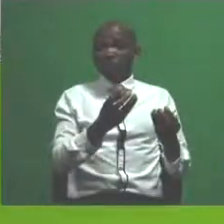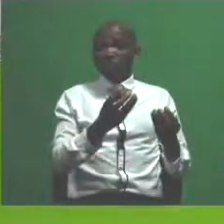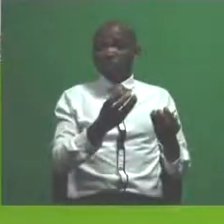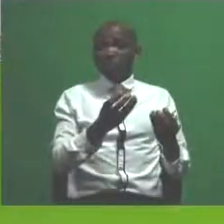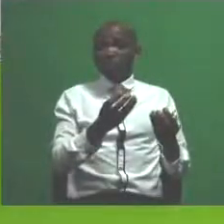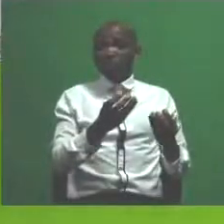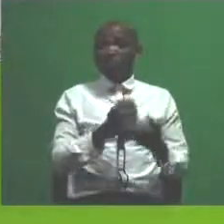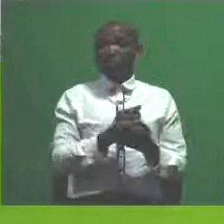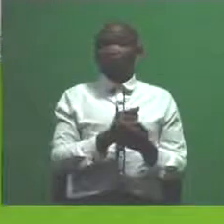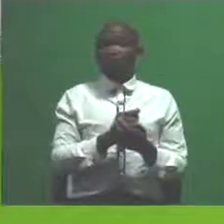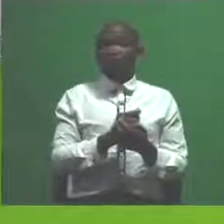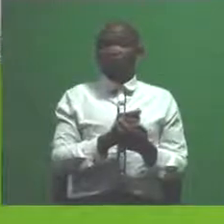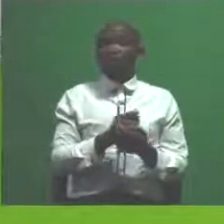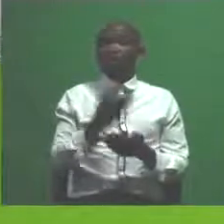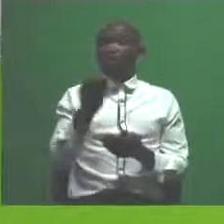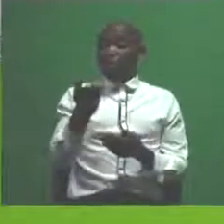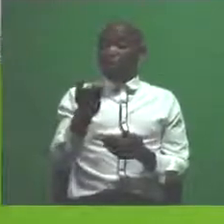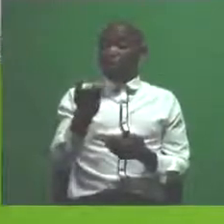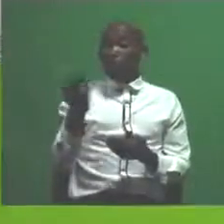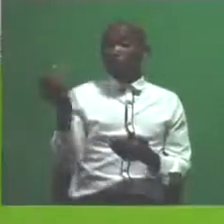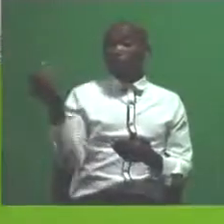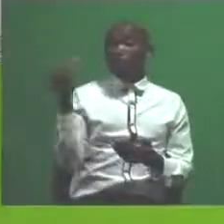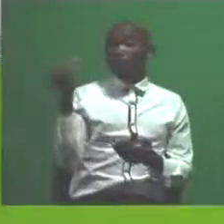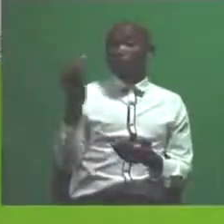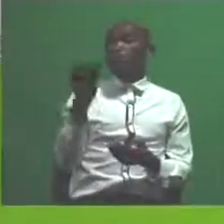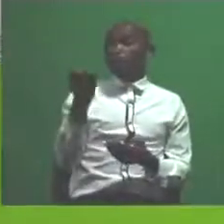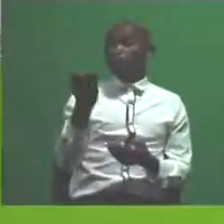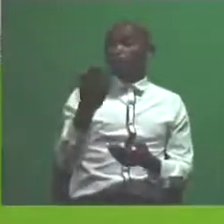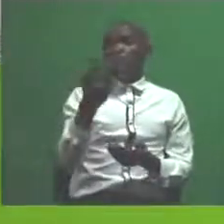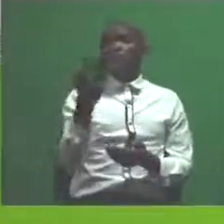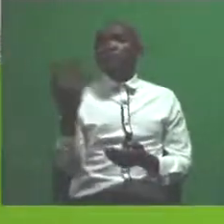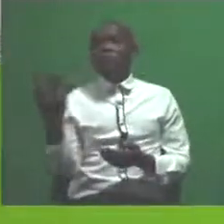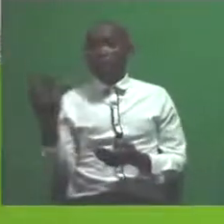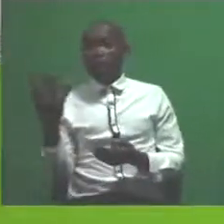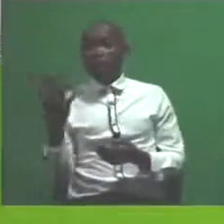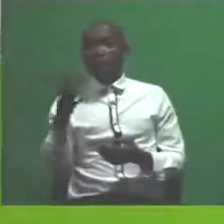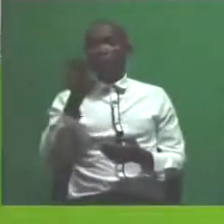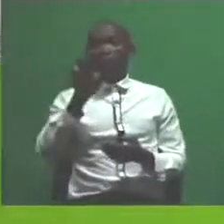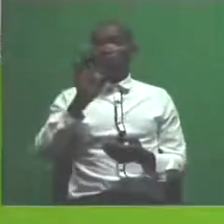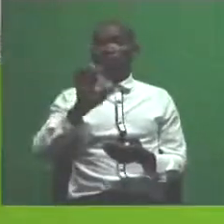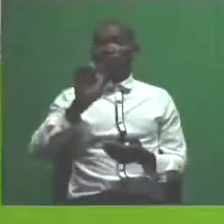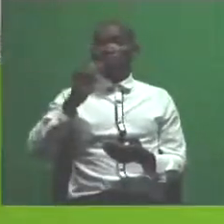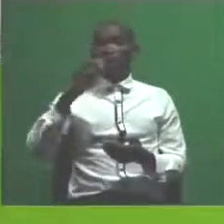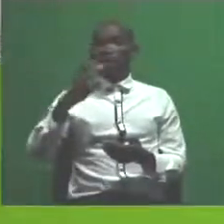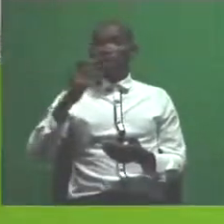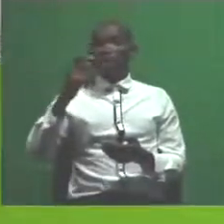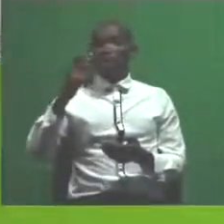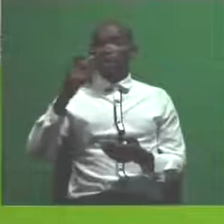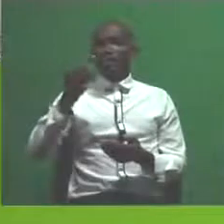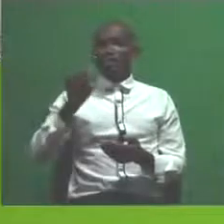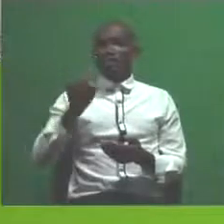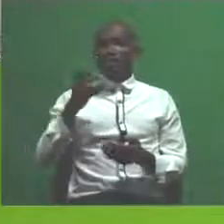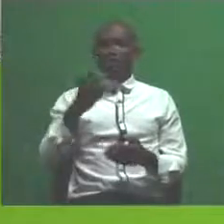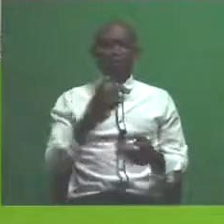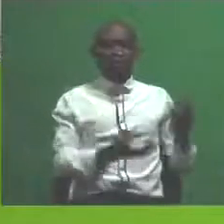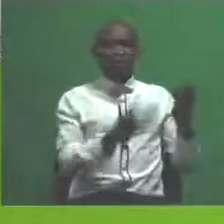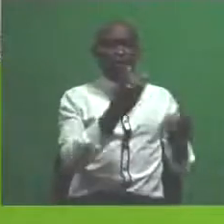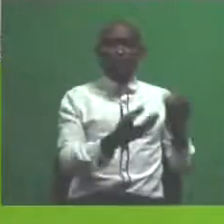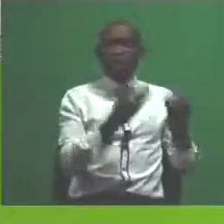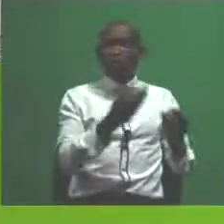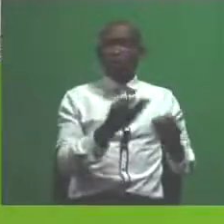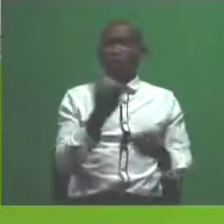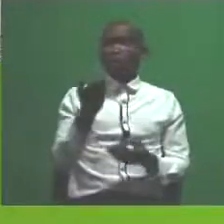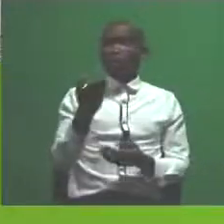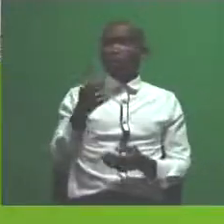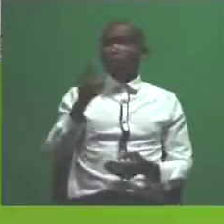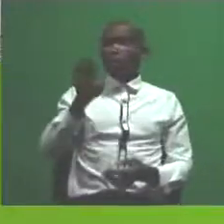Okay. Who can tell me? What type of reaction is this? It's too cold. What type of